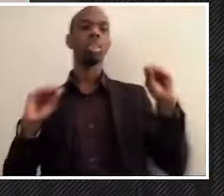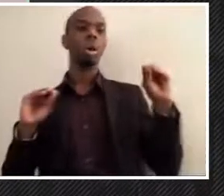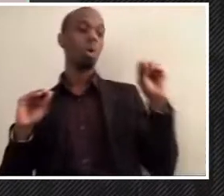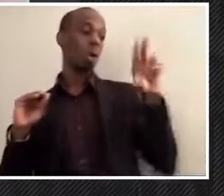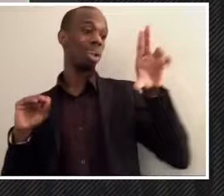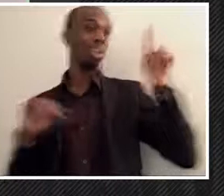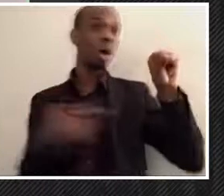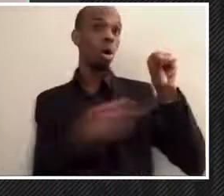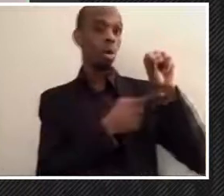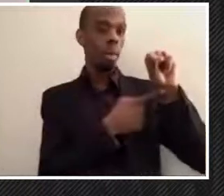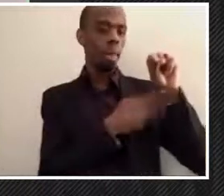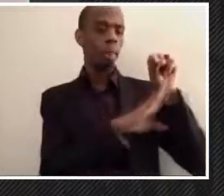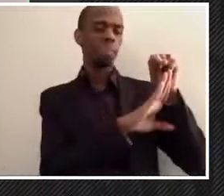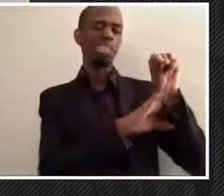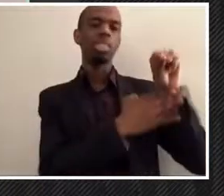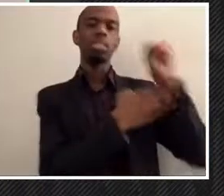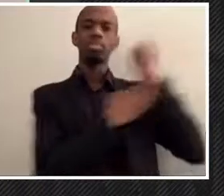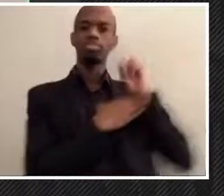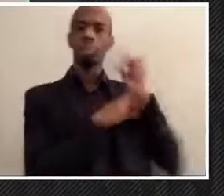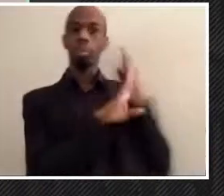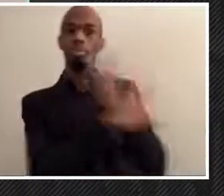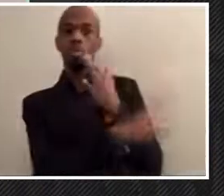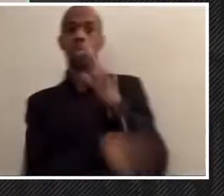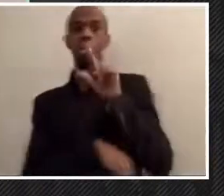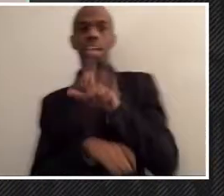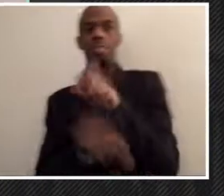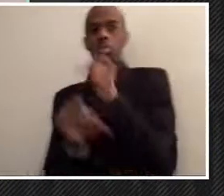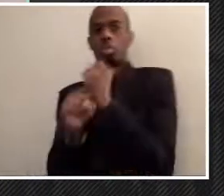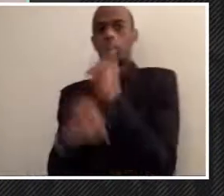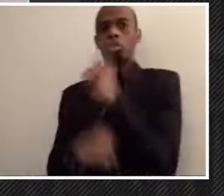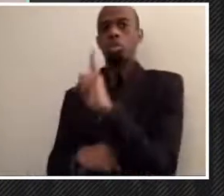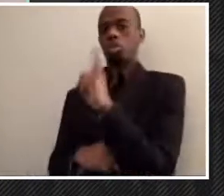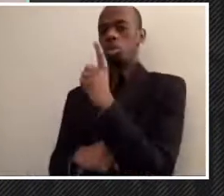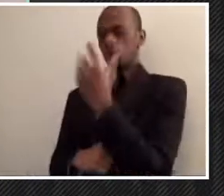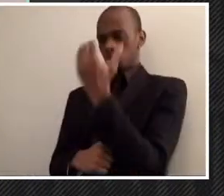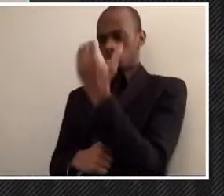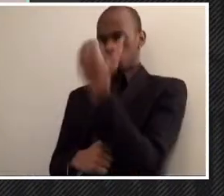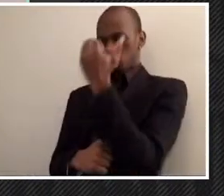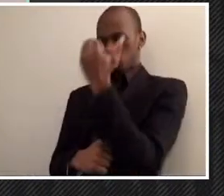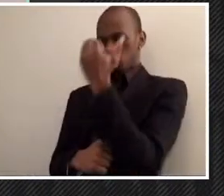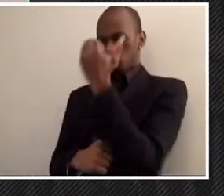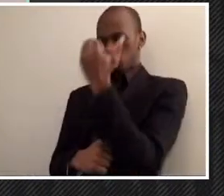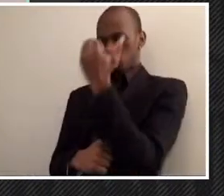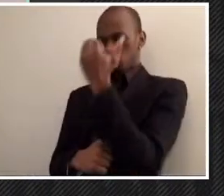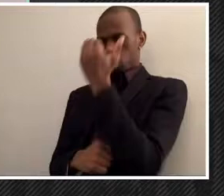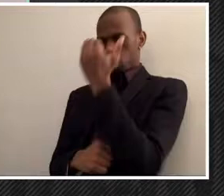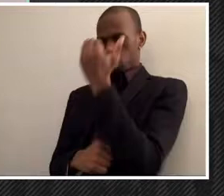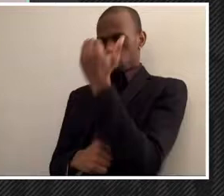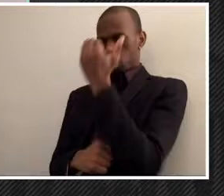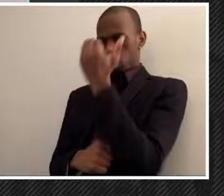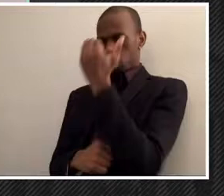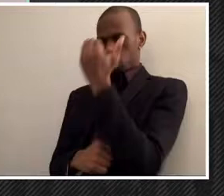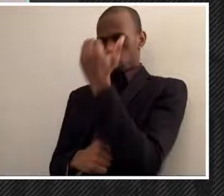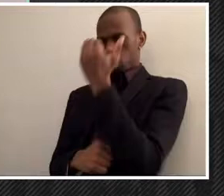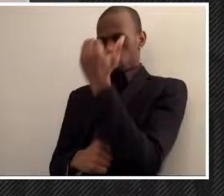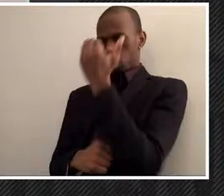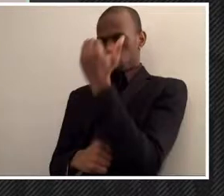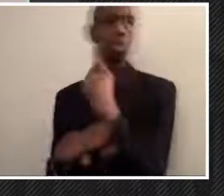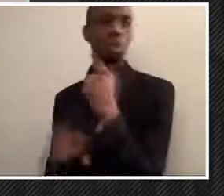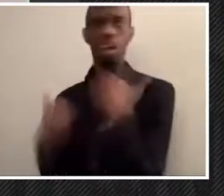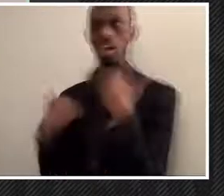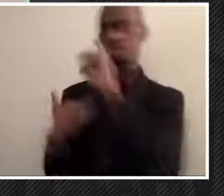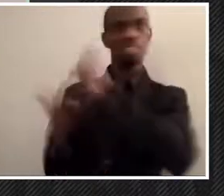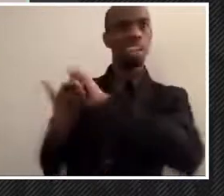so, I think that means community safety has to be before we begin to